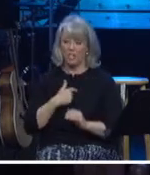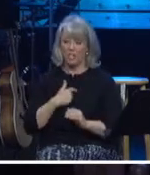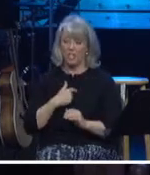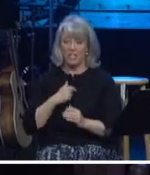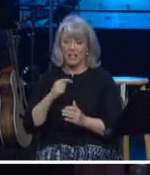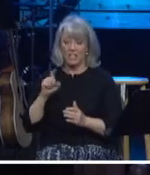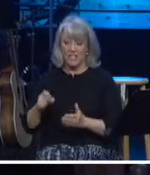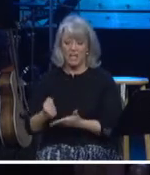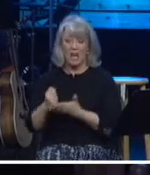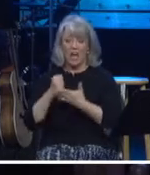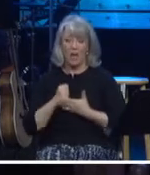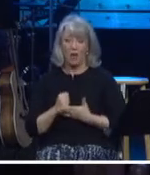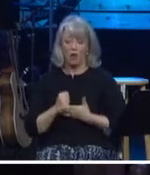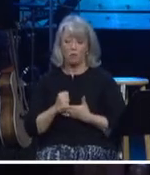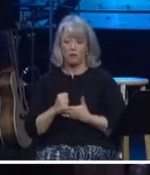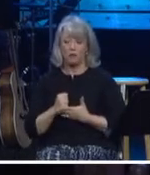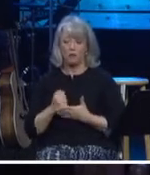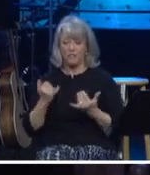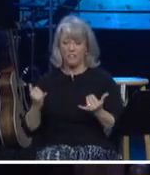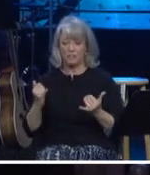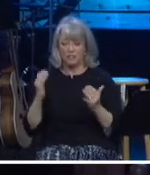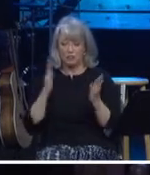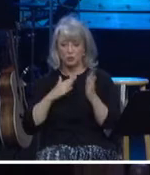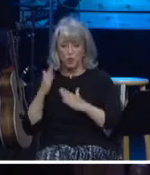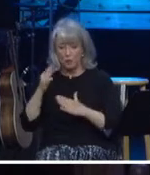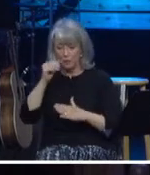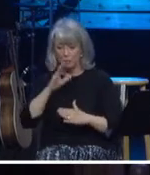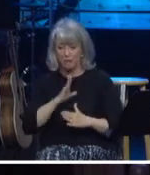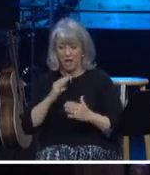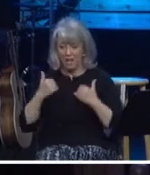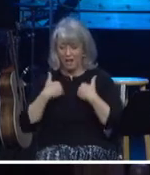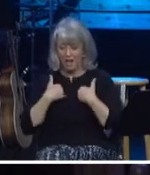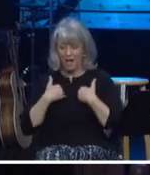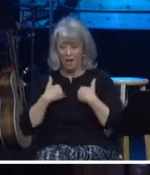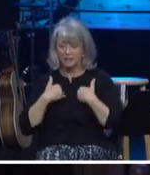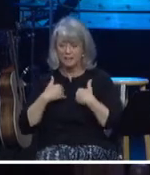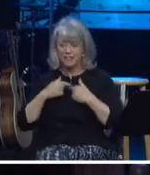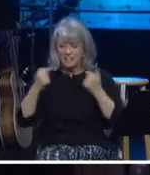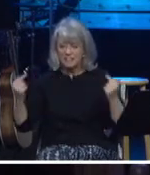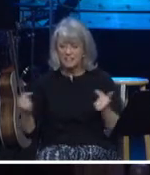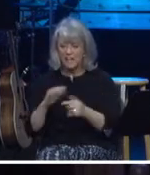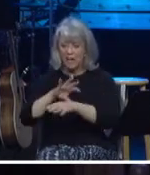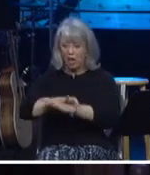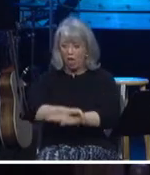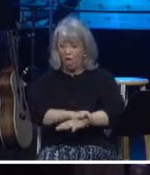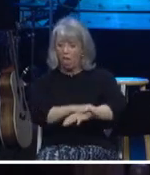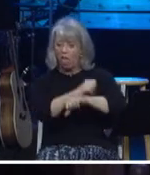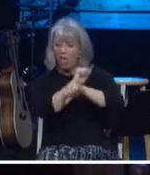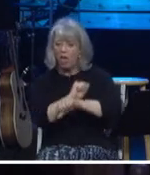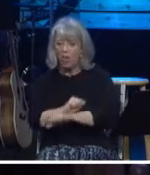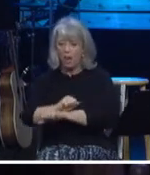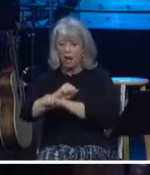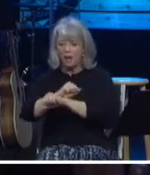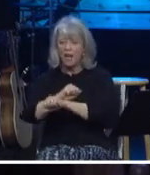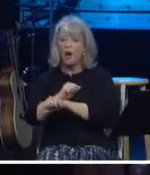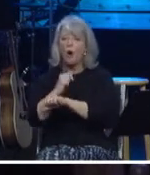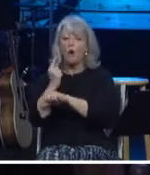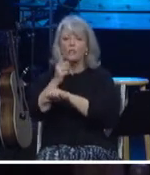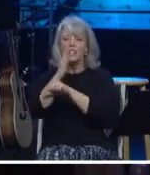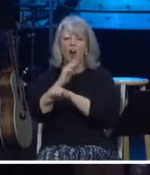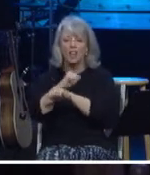This is the predicament mankind is in, chained to sin. Only God can release